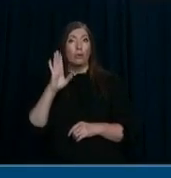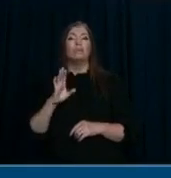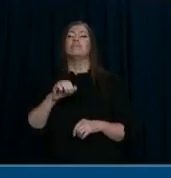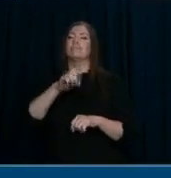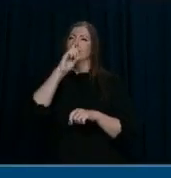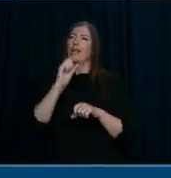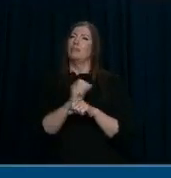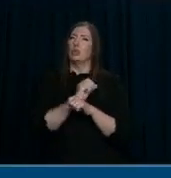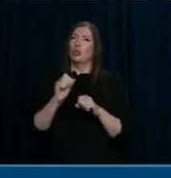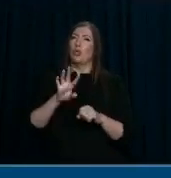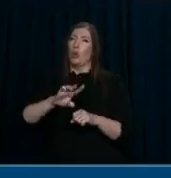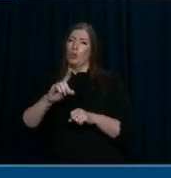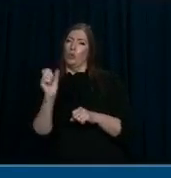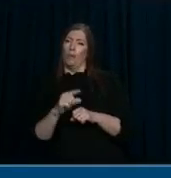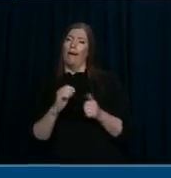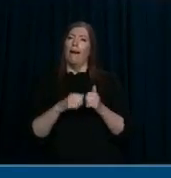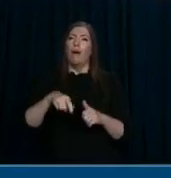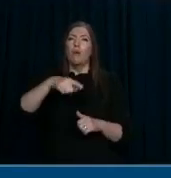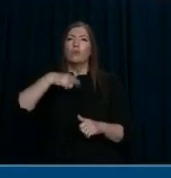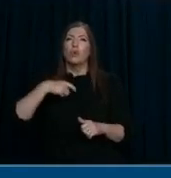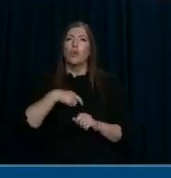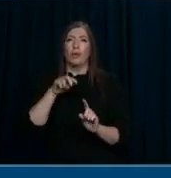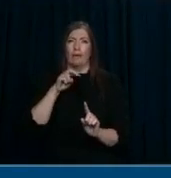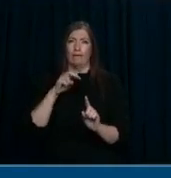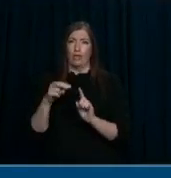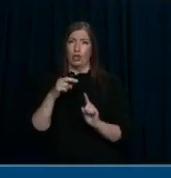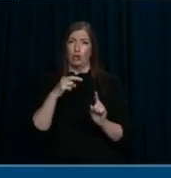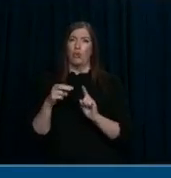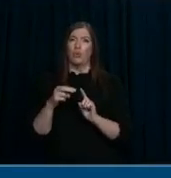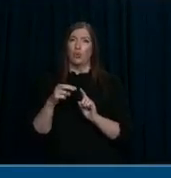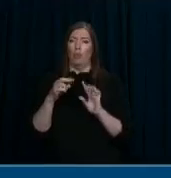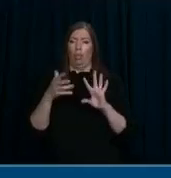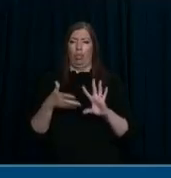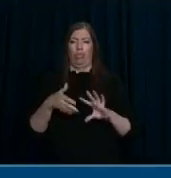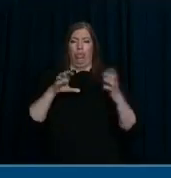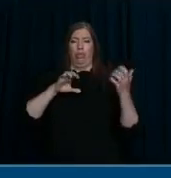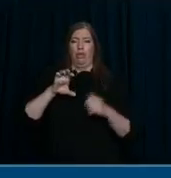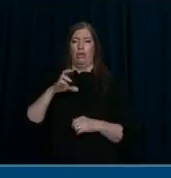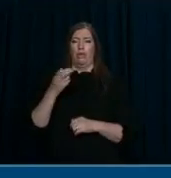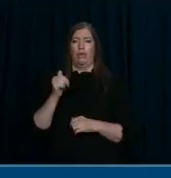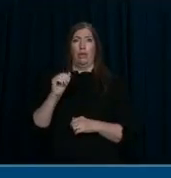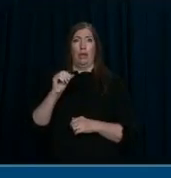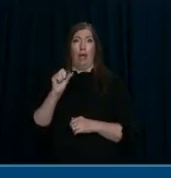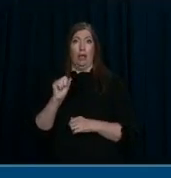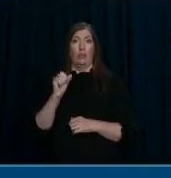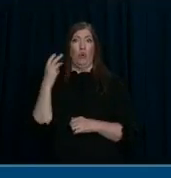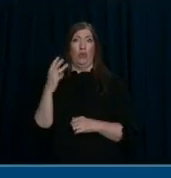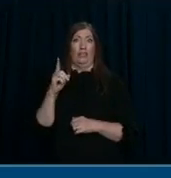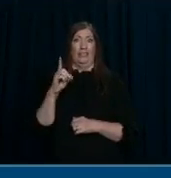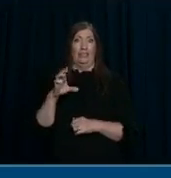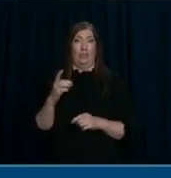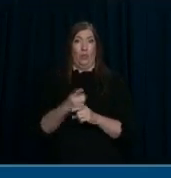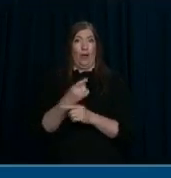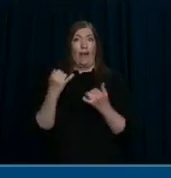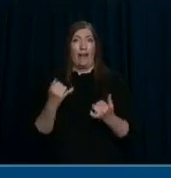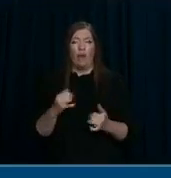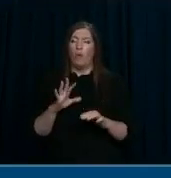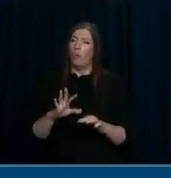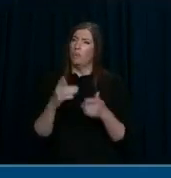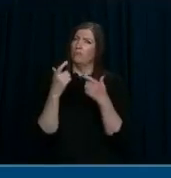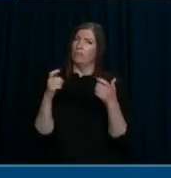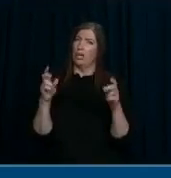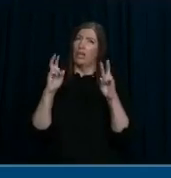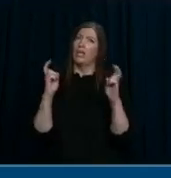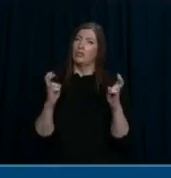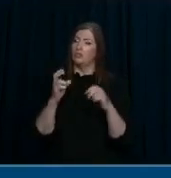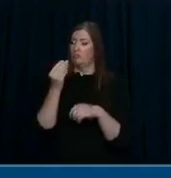the question was, how do we view the chaos in Washington, D.C. right now? I think that's a big issue. I